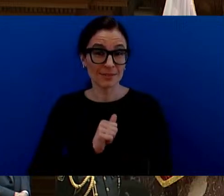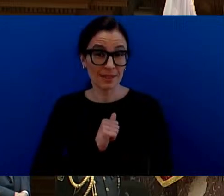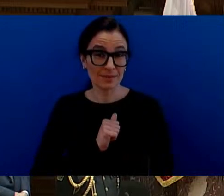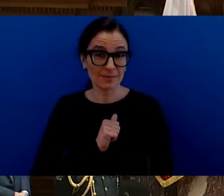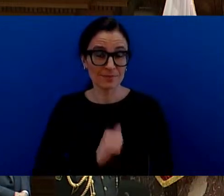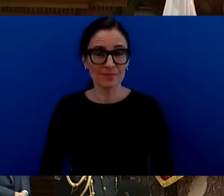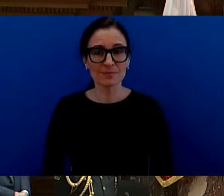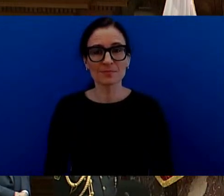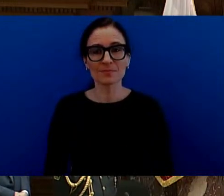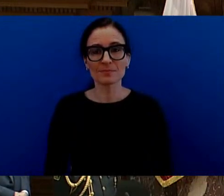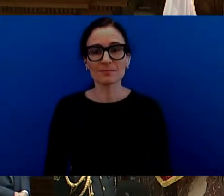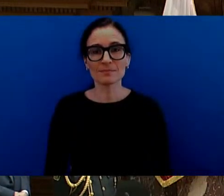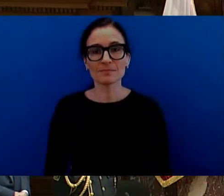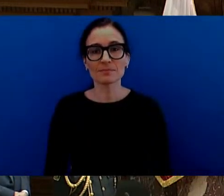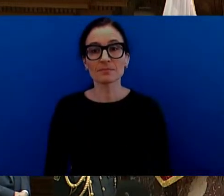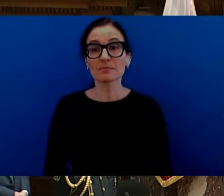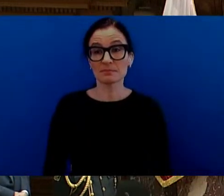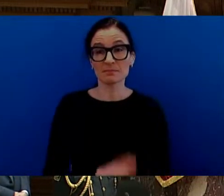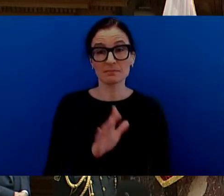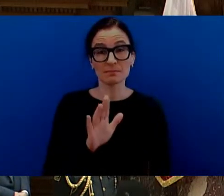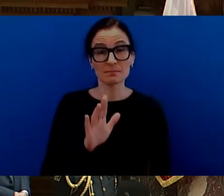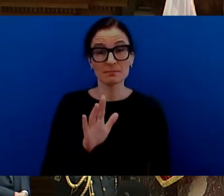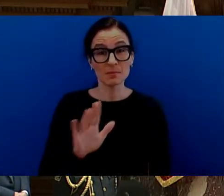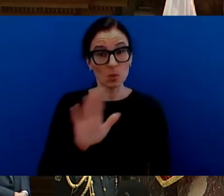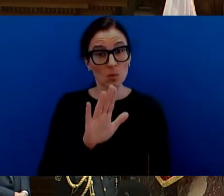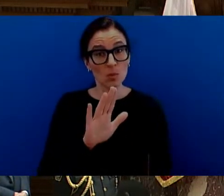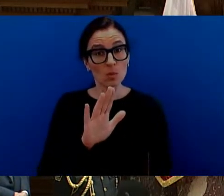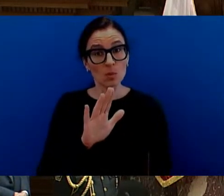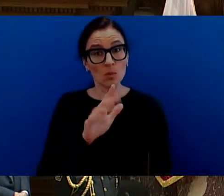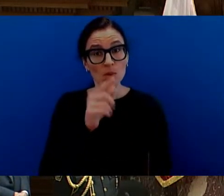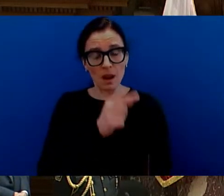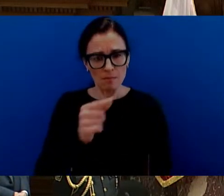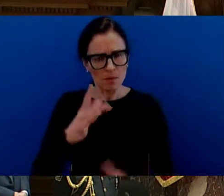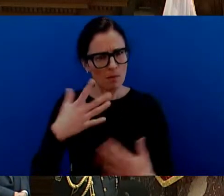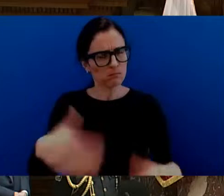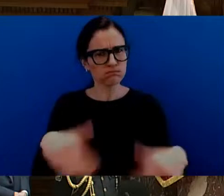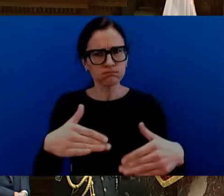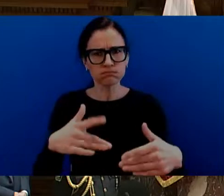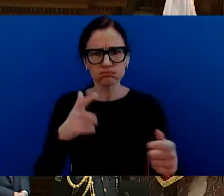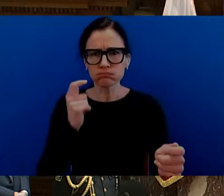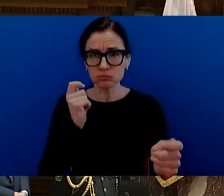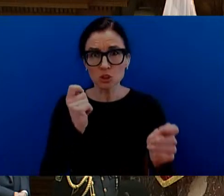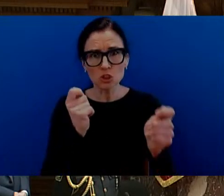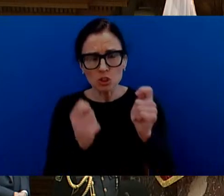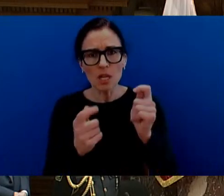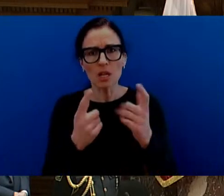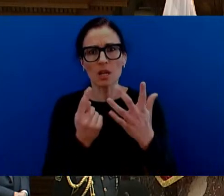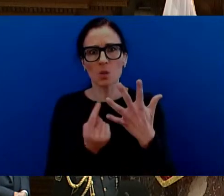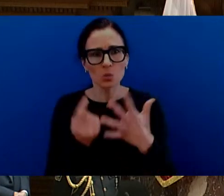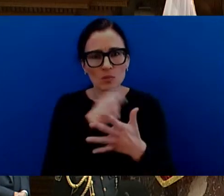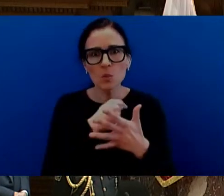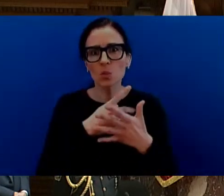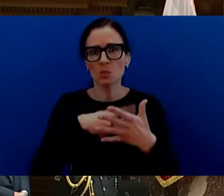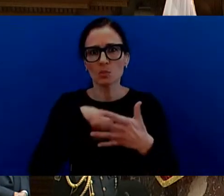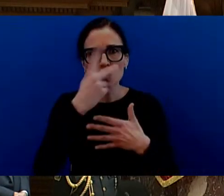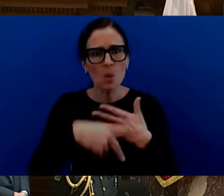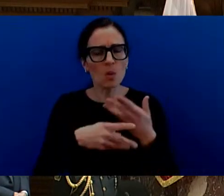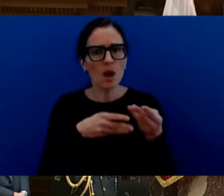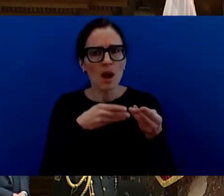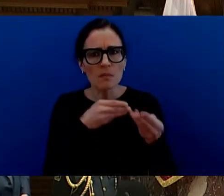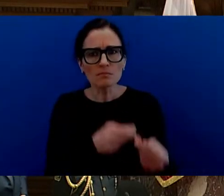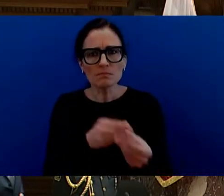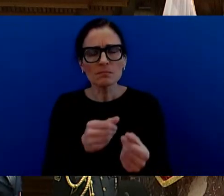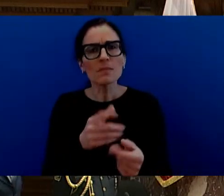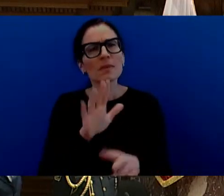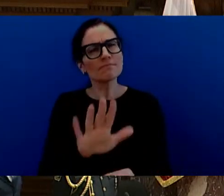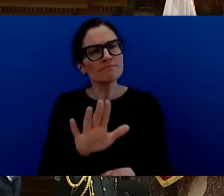landscape, including reviewing programs and spending to ensure they address today's challenges. Difficult times such as